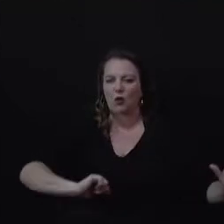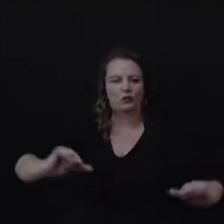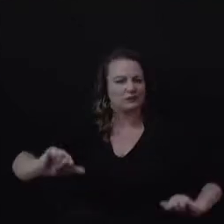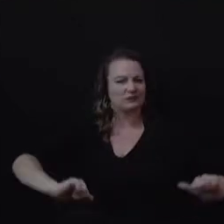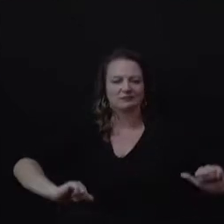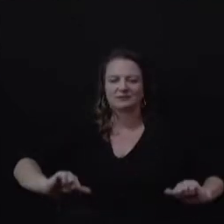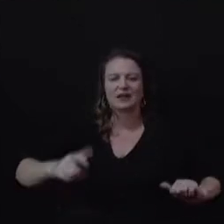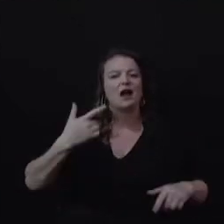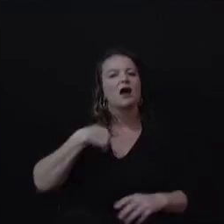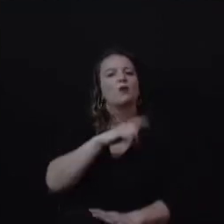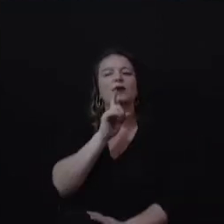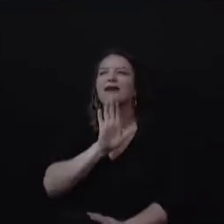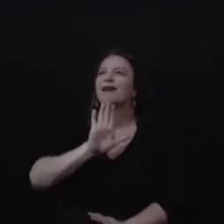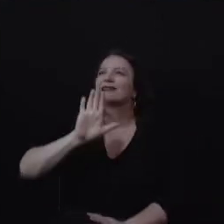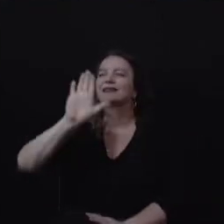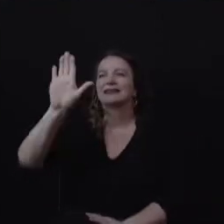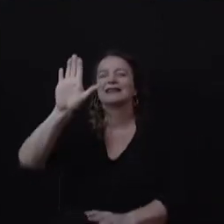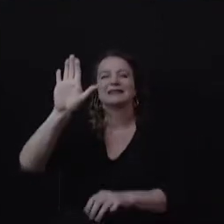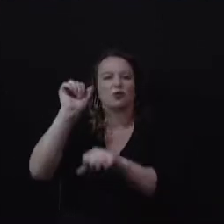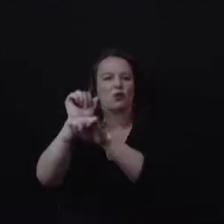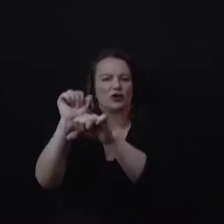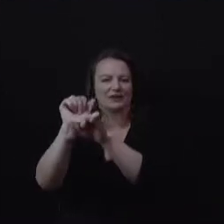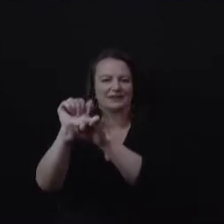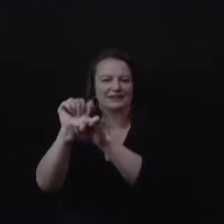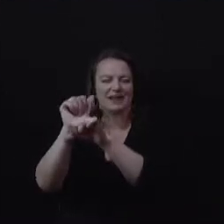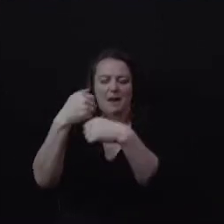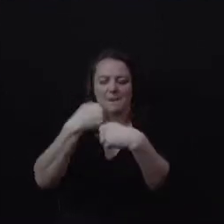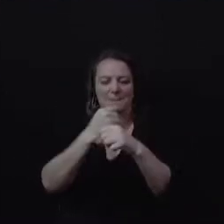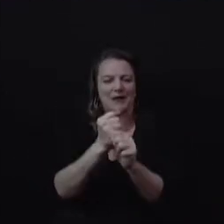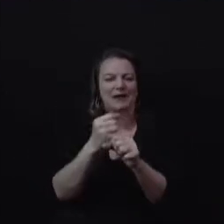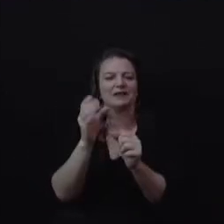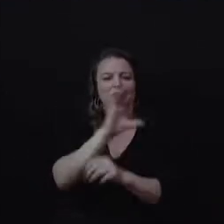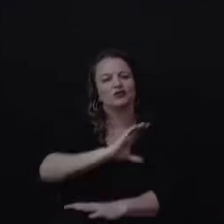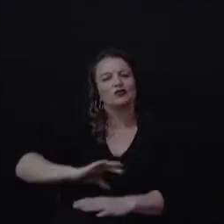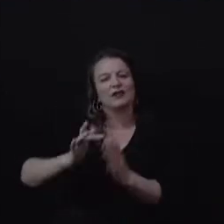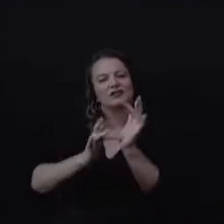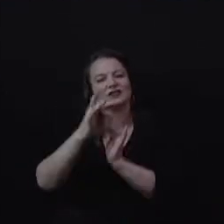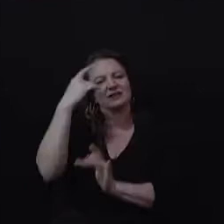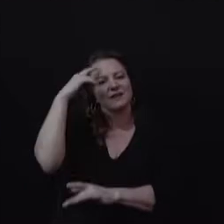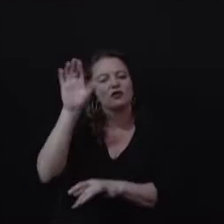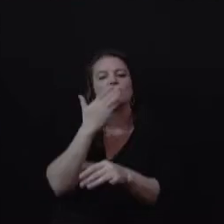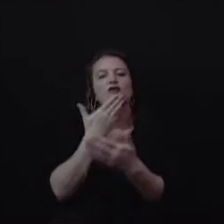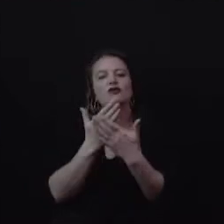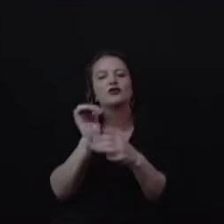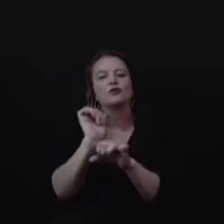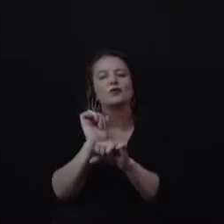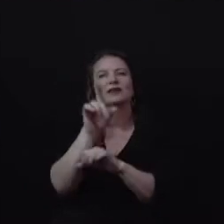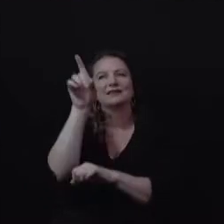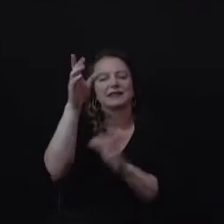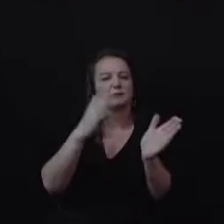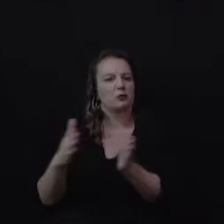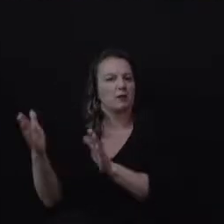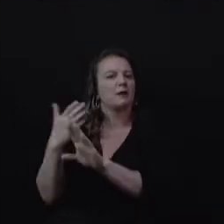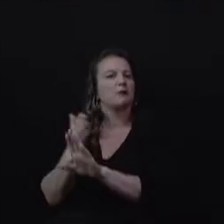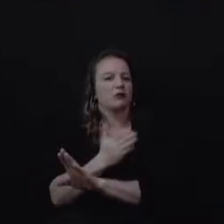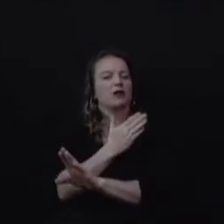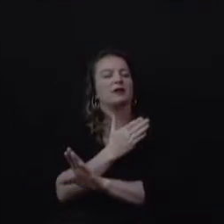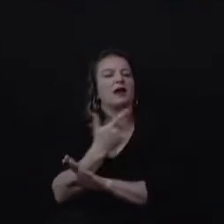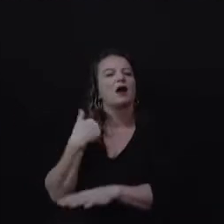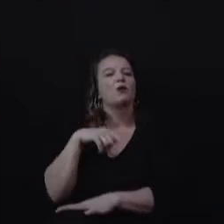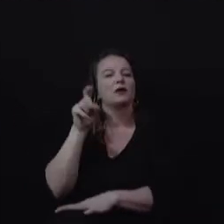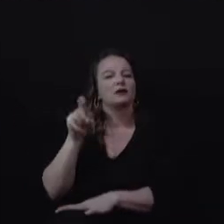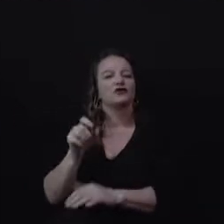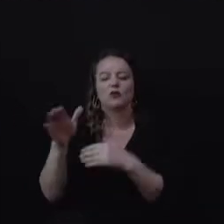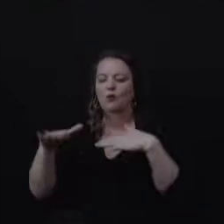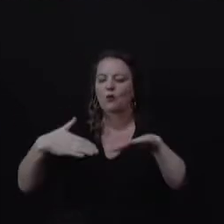we are his workmanship, created in Christ Jesus for good works, which God prepared beforehand that we should